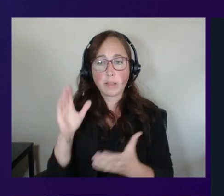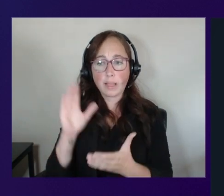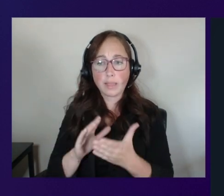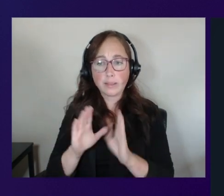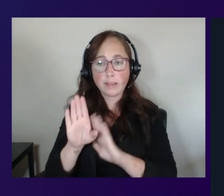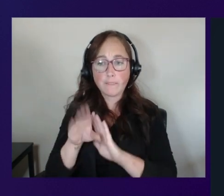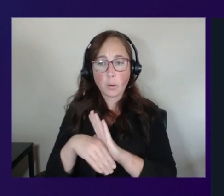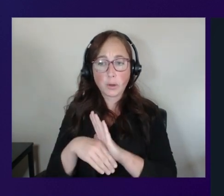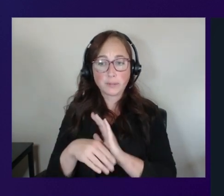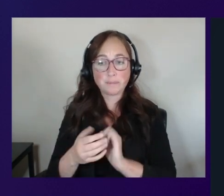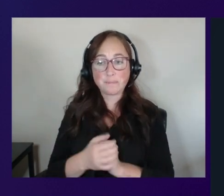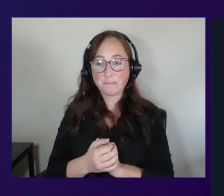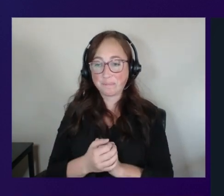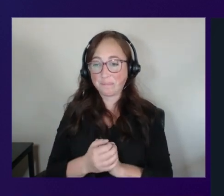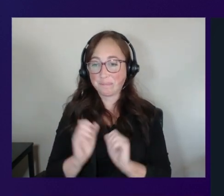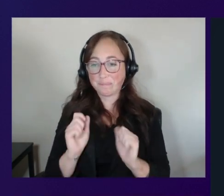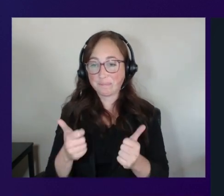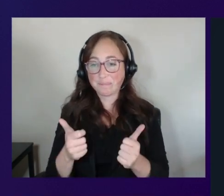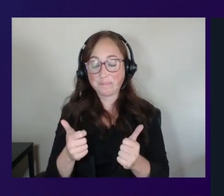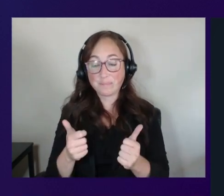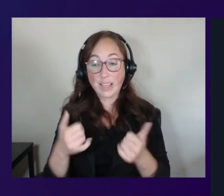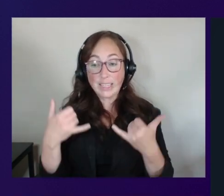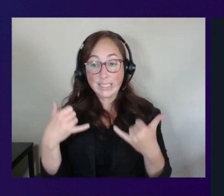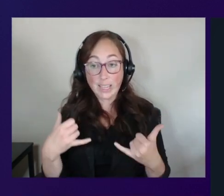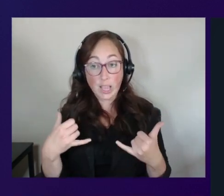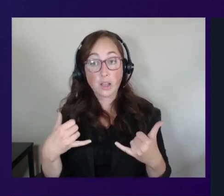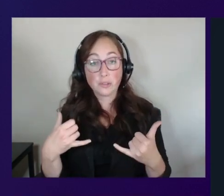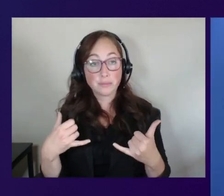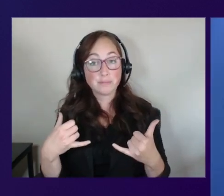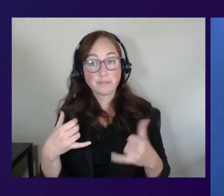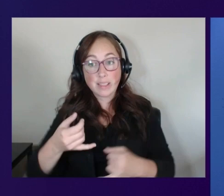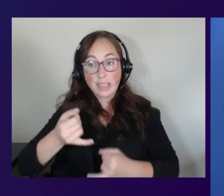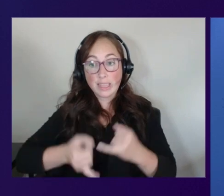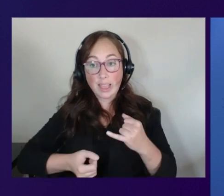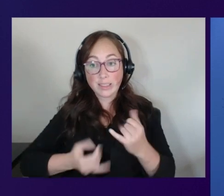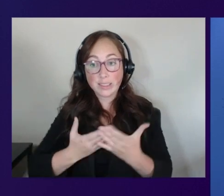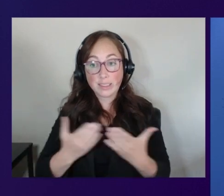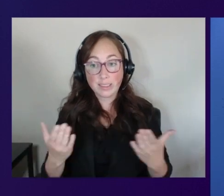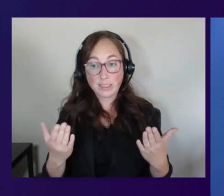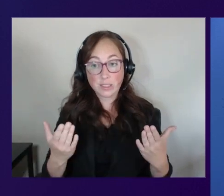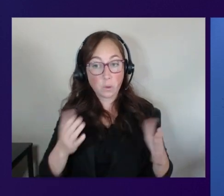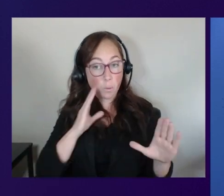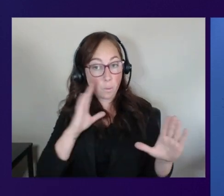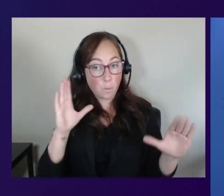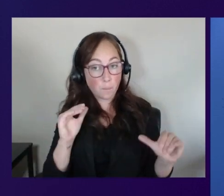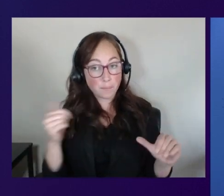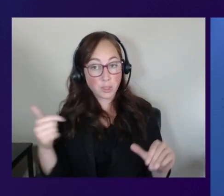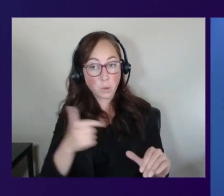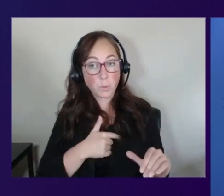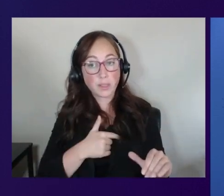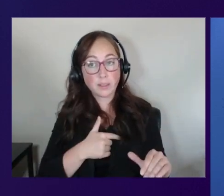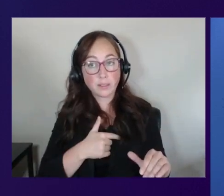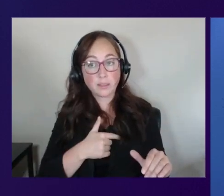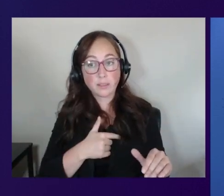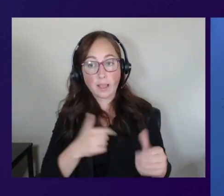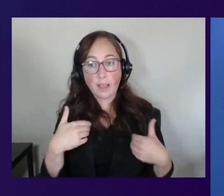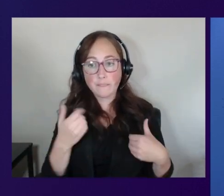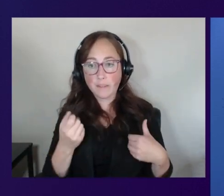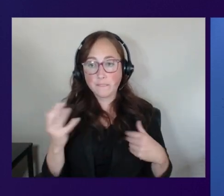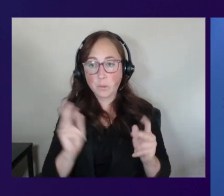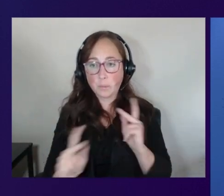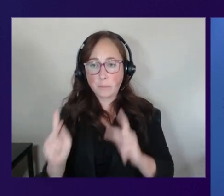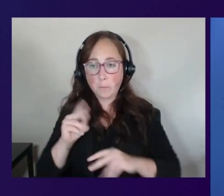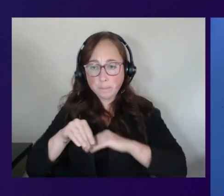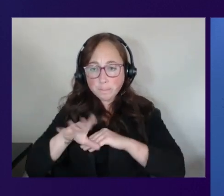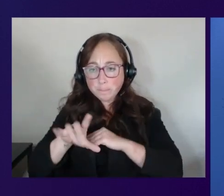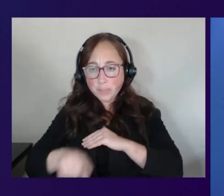hour. Cool. So now the very last thing, hopefully we've got some folks excited about the